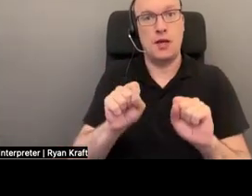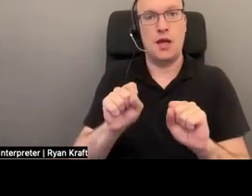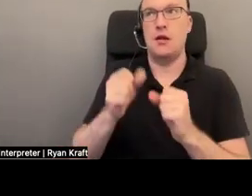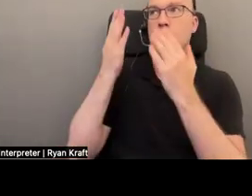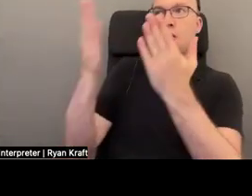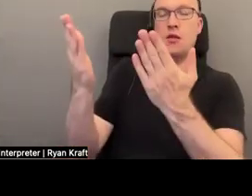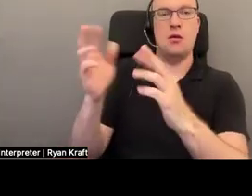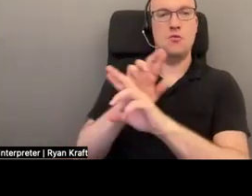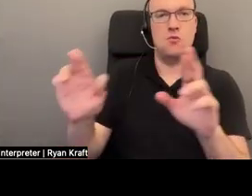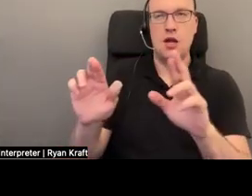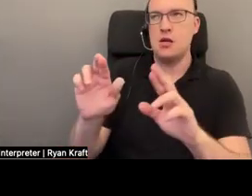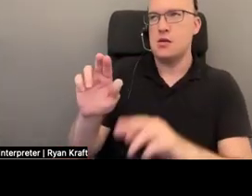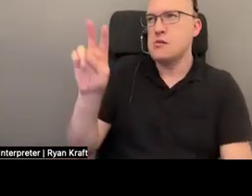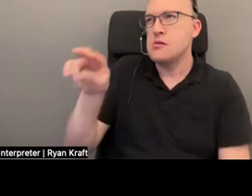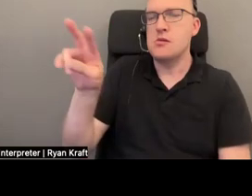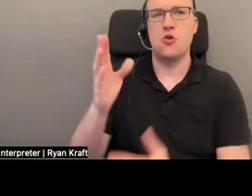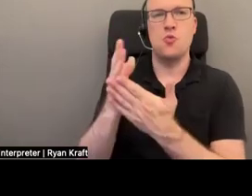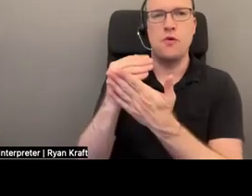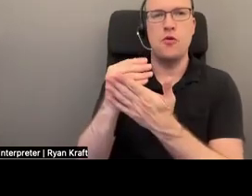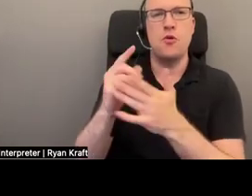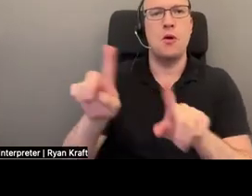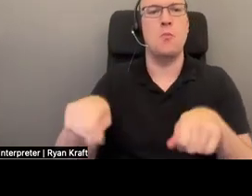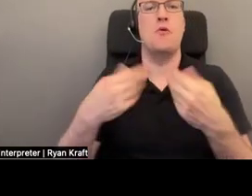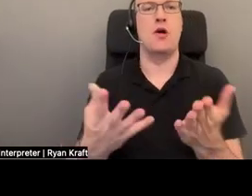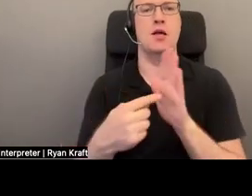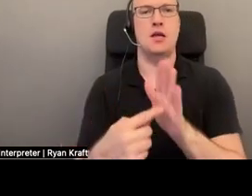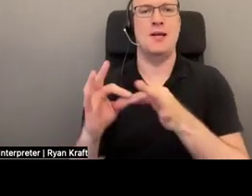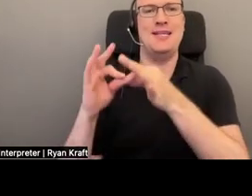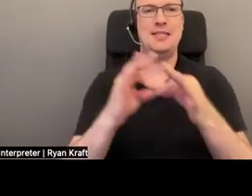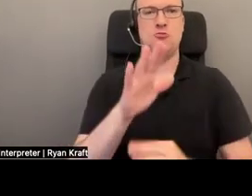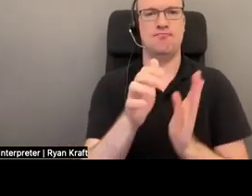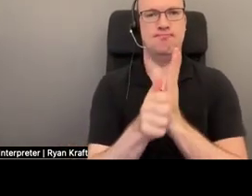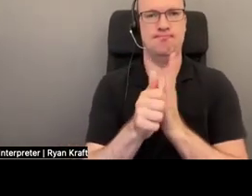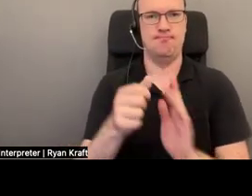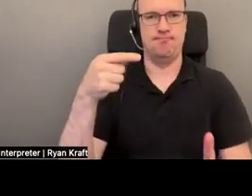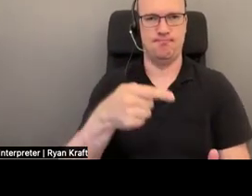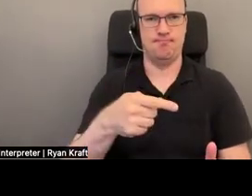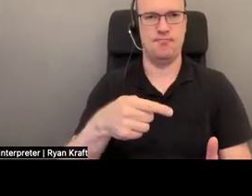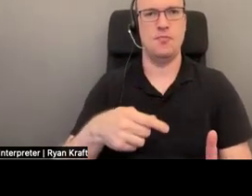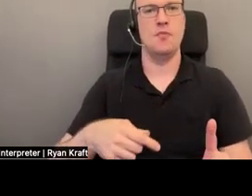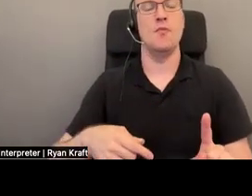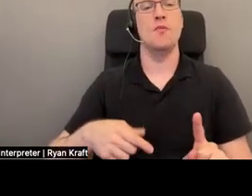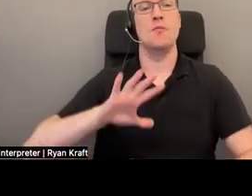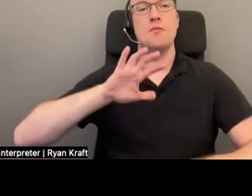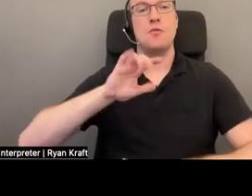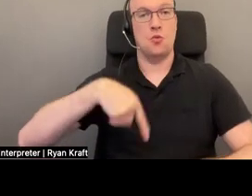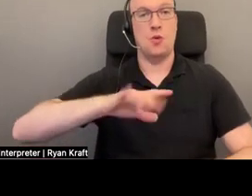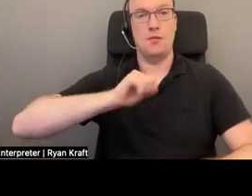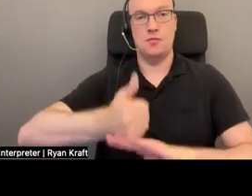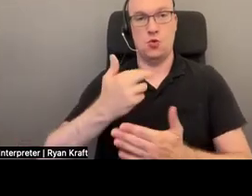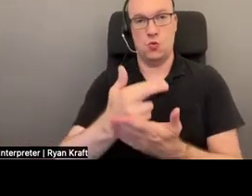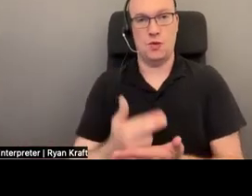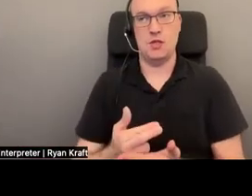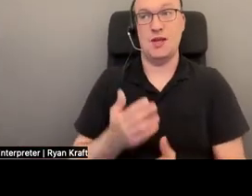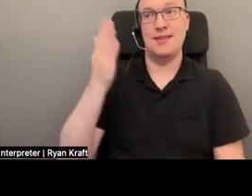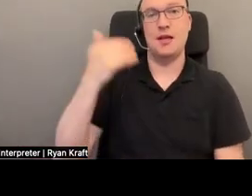content with trades-based examples. So we've created a resource that has